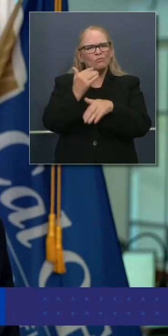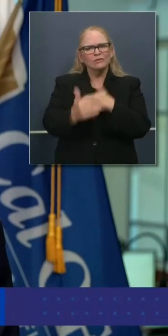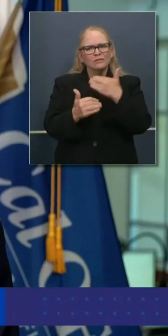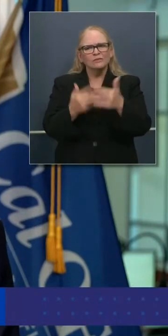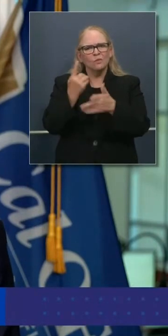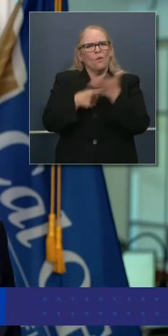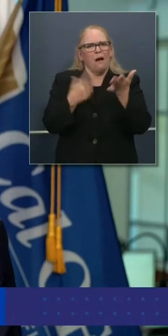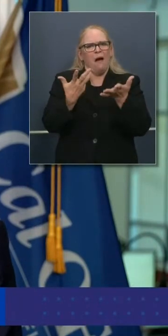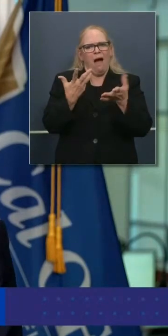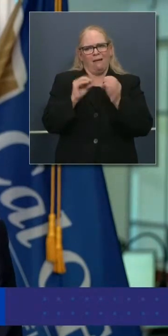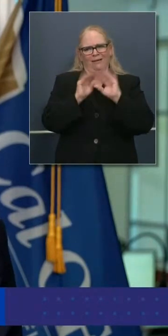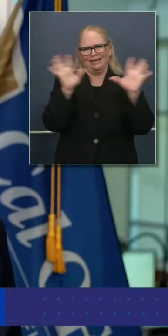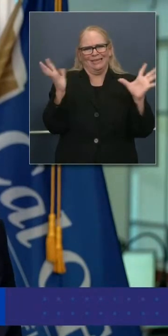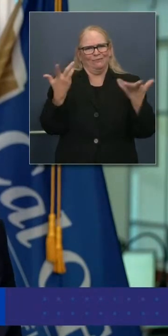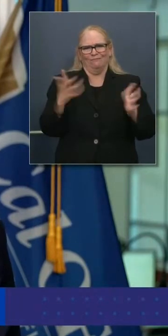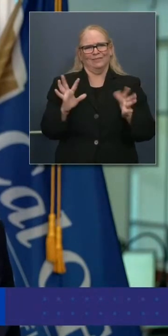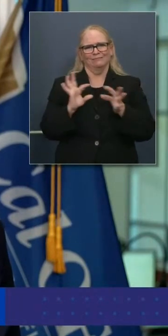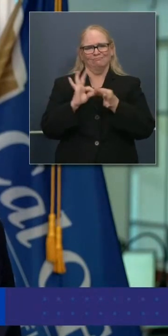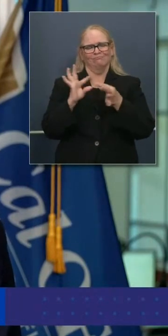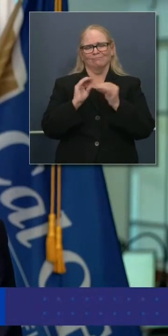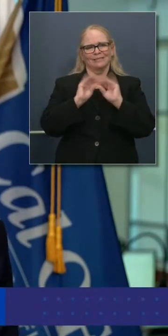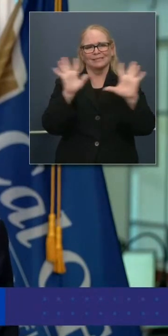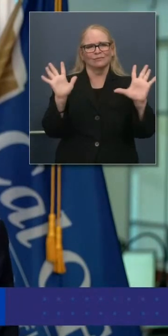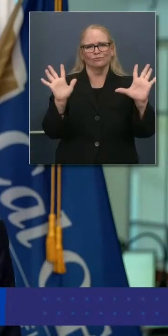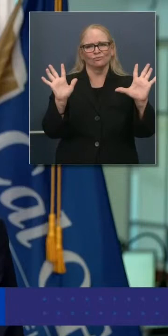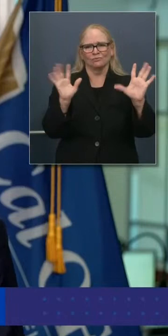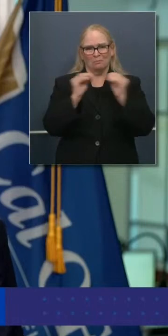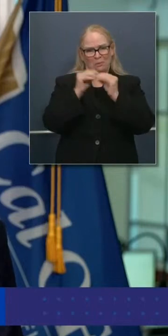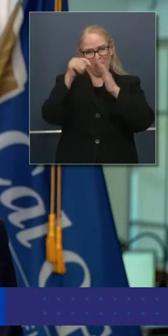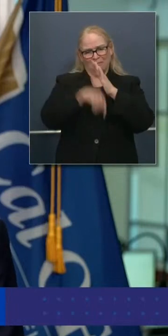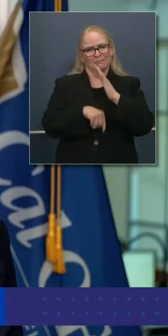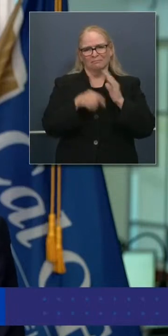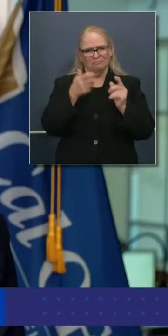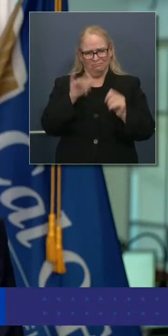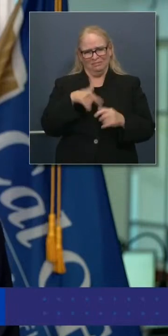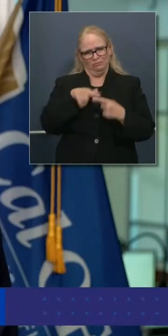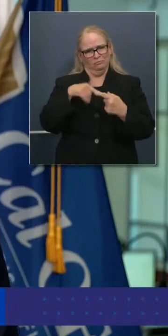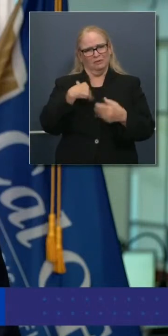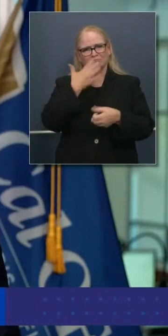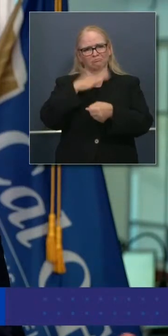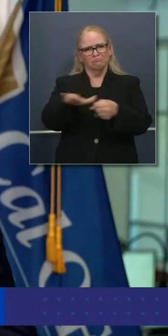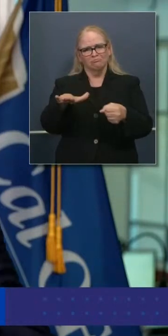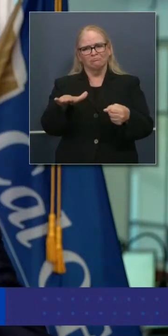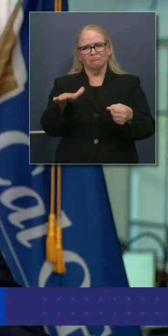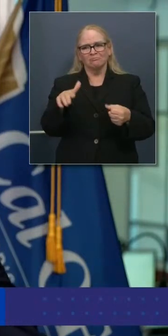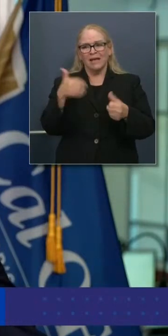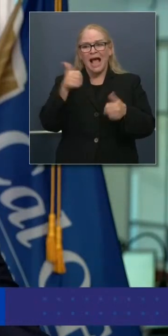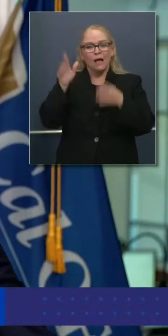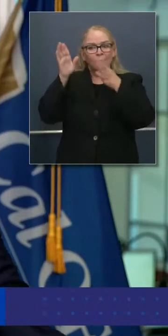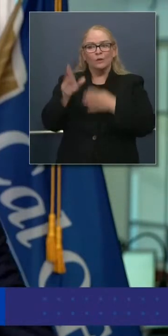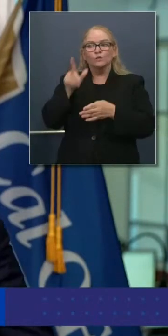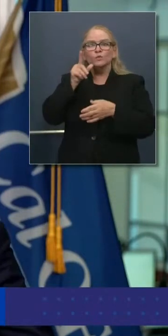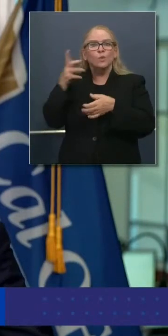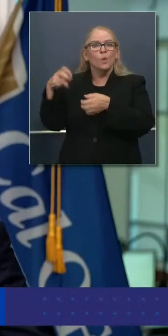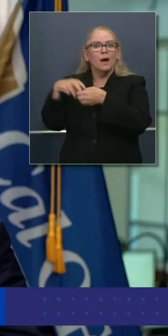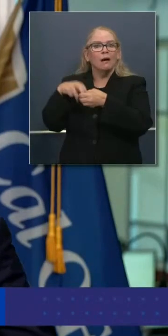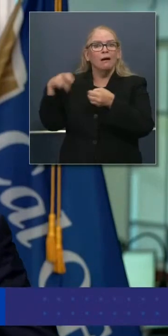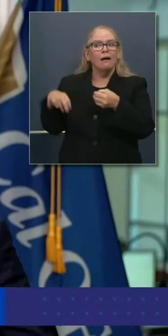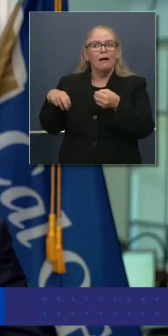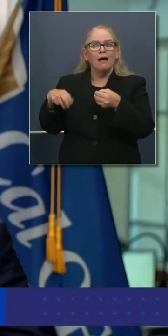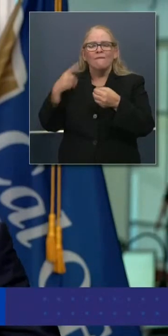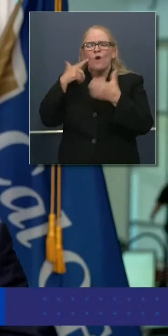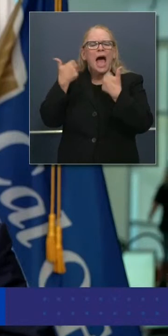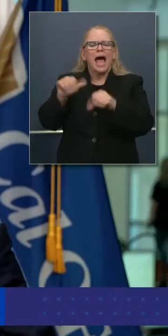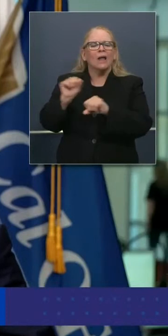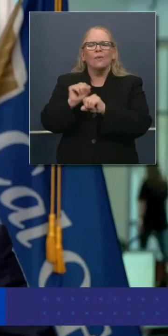clear. And to the extent that someone does resign, we accept that resignation if we feel it appropriate. I